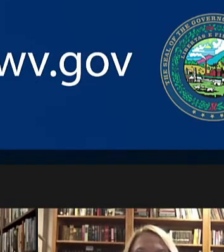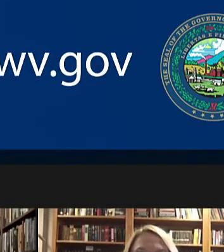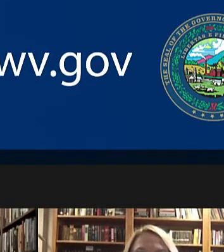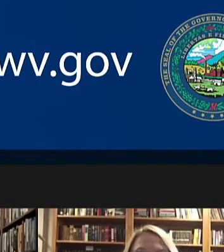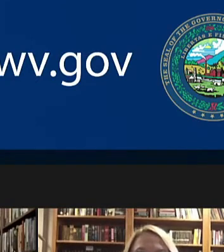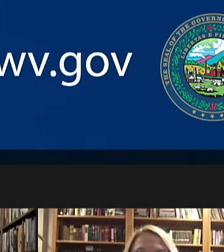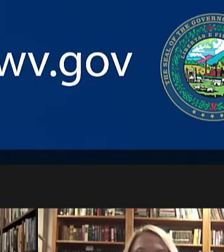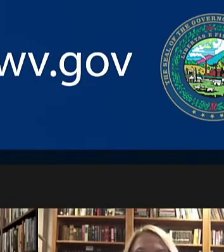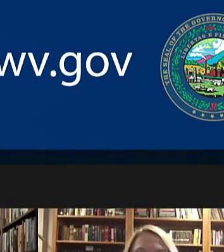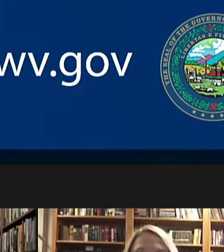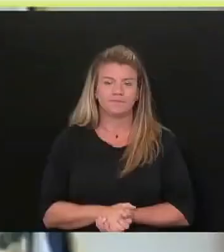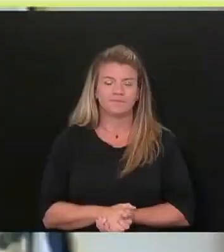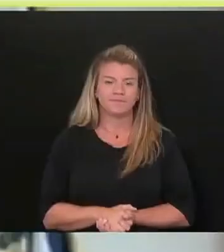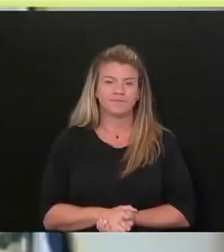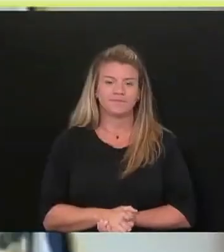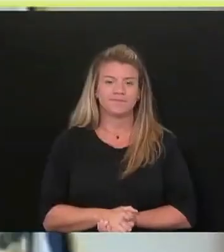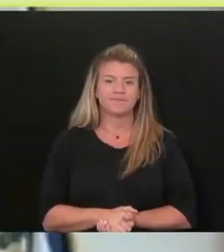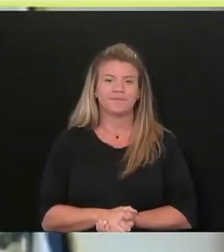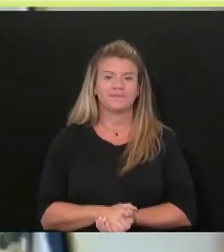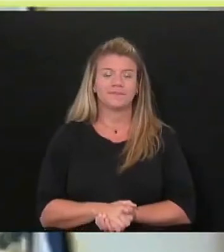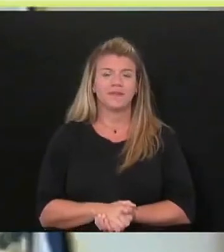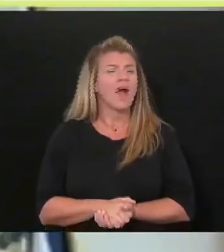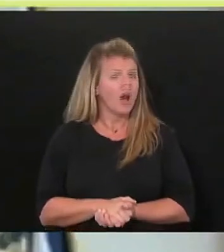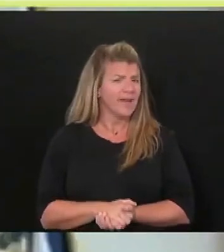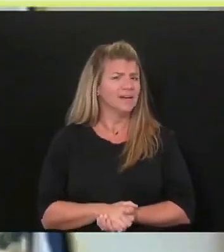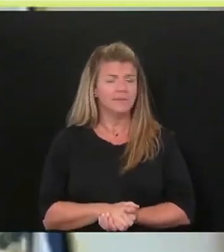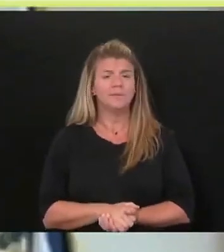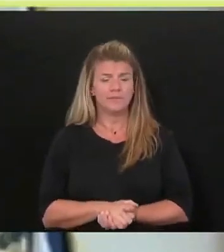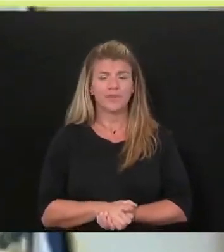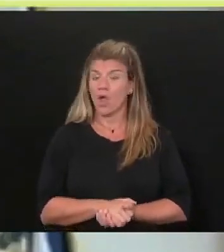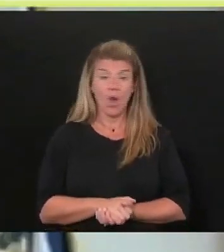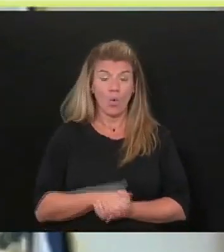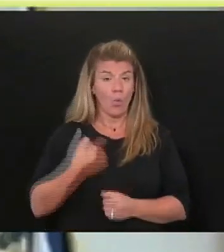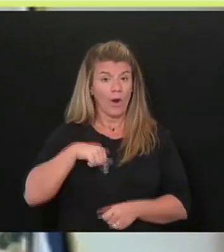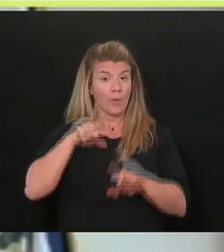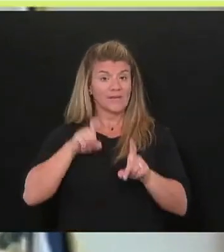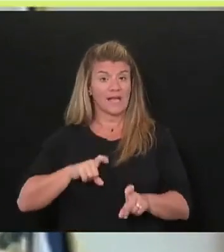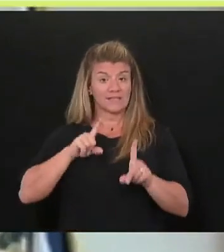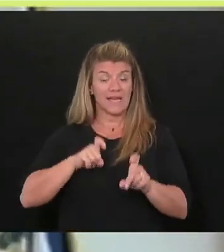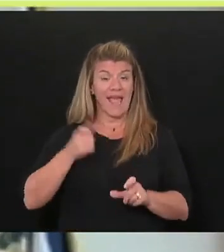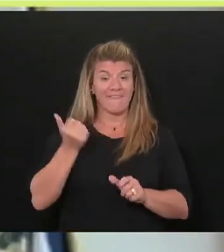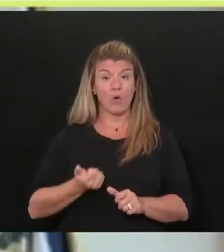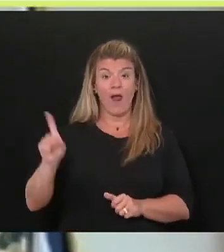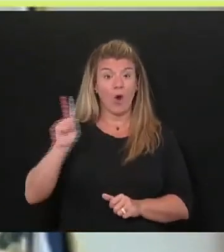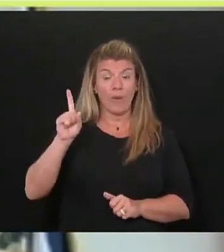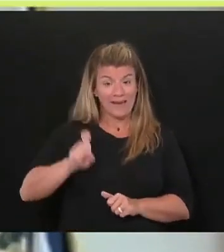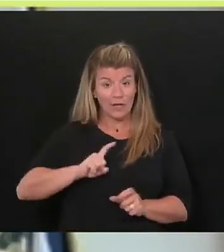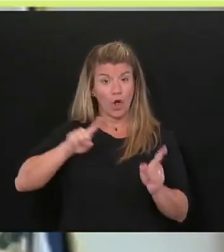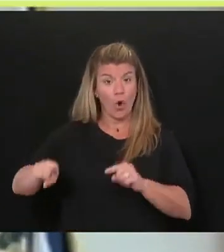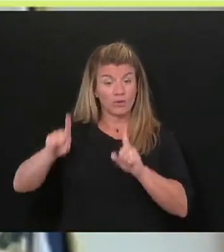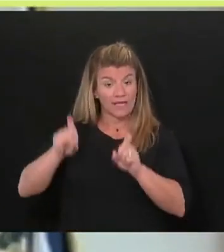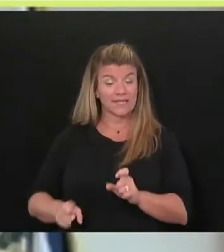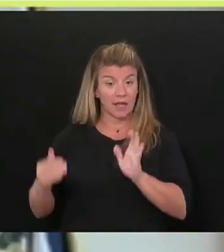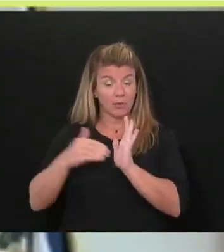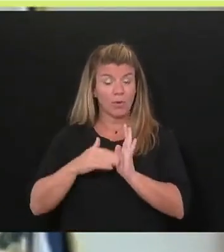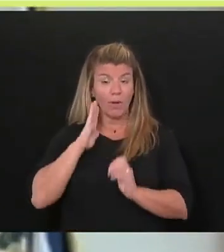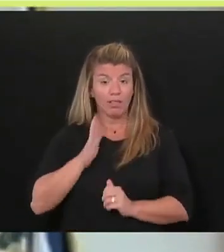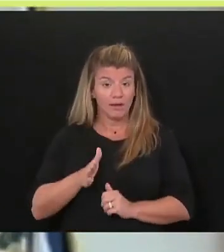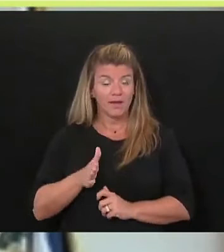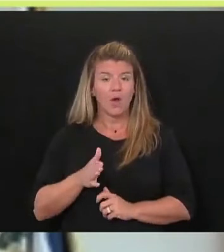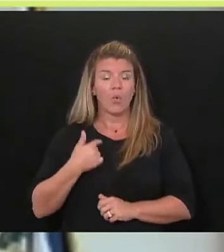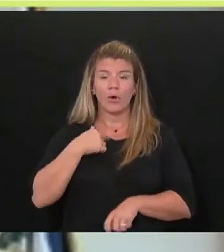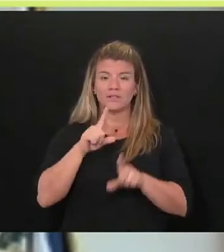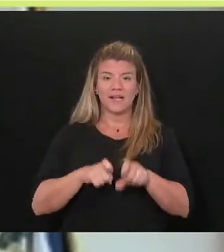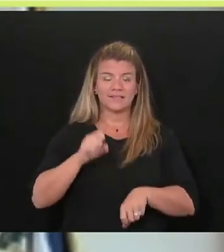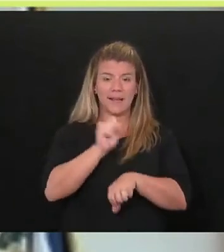Yeah, this is Bill, Governor. Absolutely, we're retesting everywhere we need to retest. We're testing